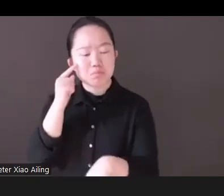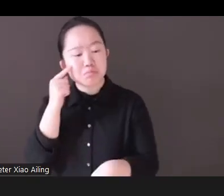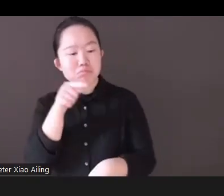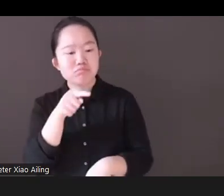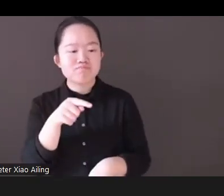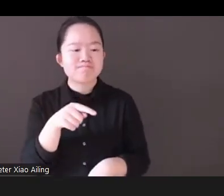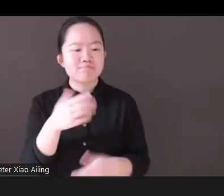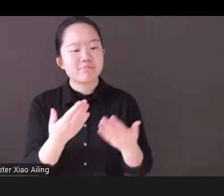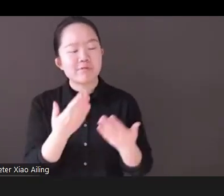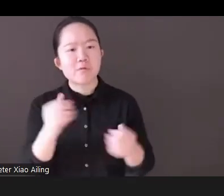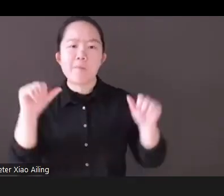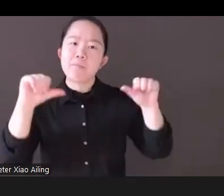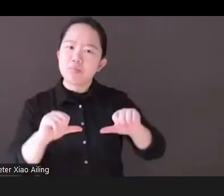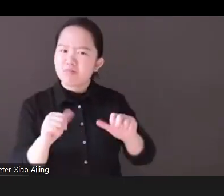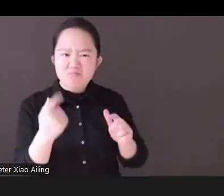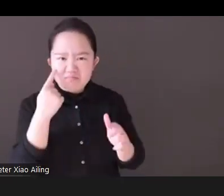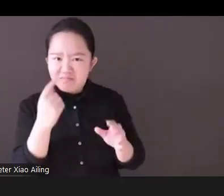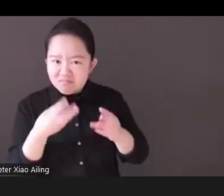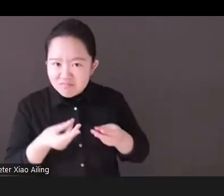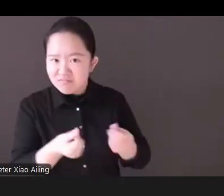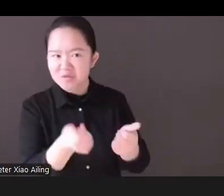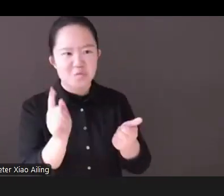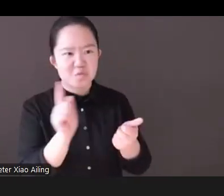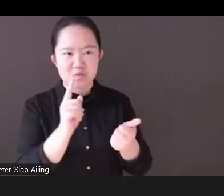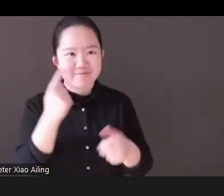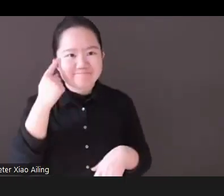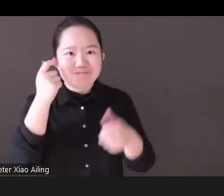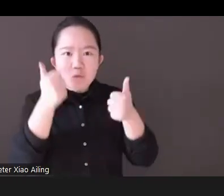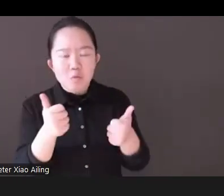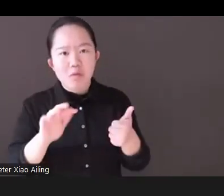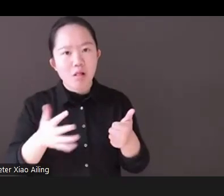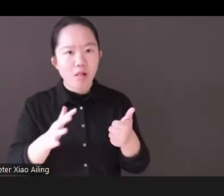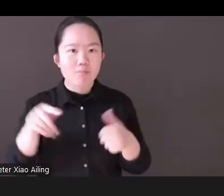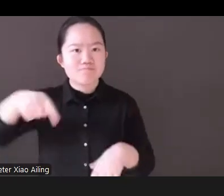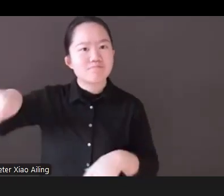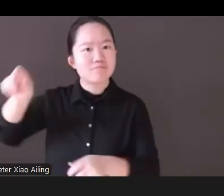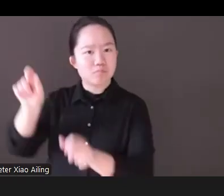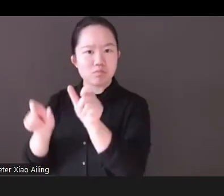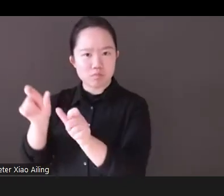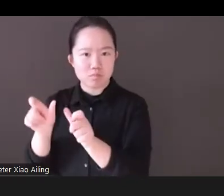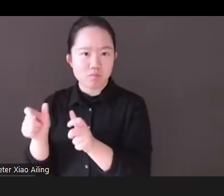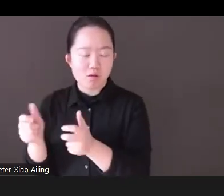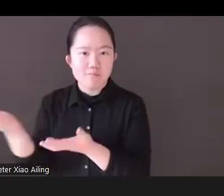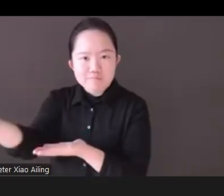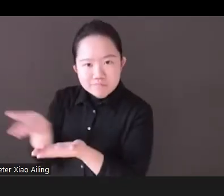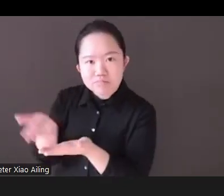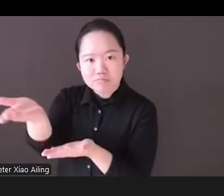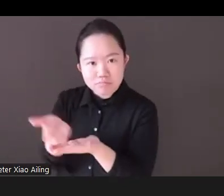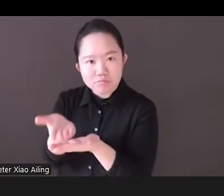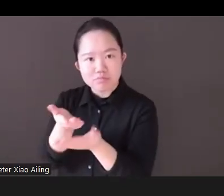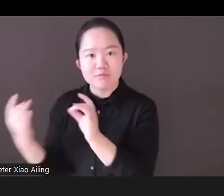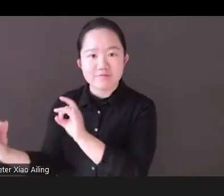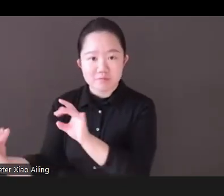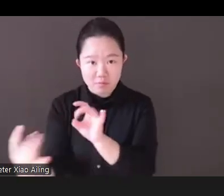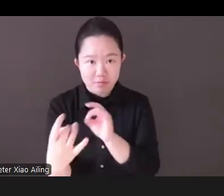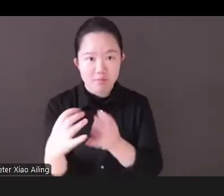We have our in-house experts, and we have also different digital tools for doing those